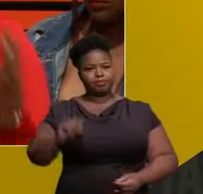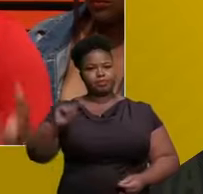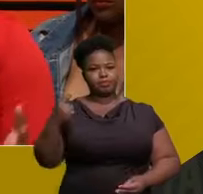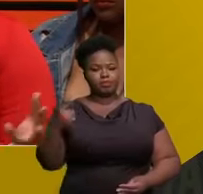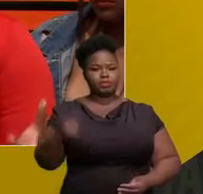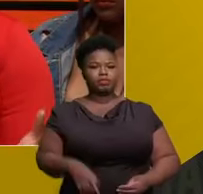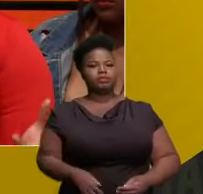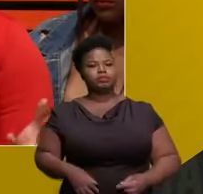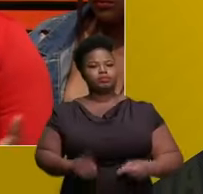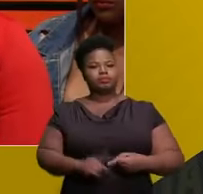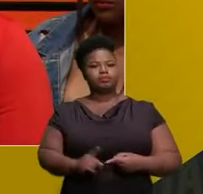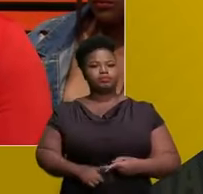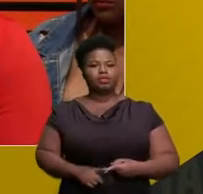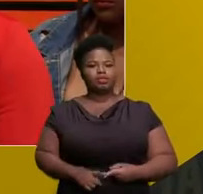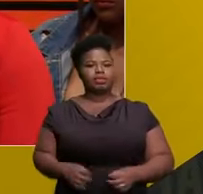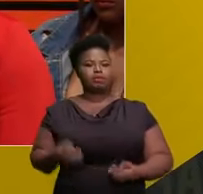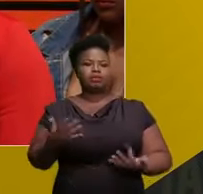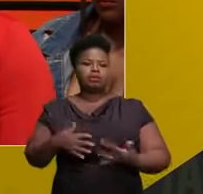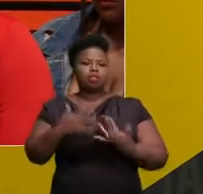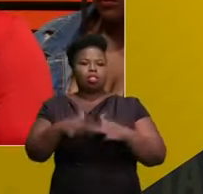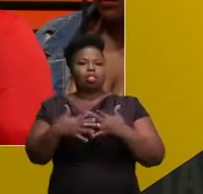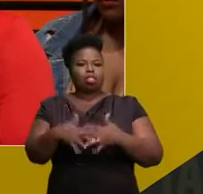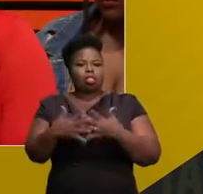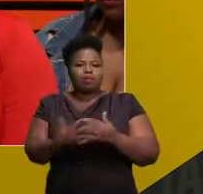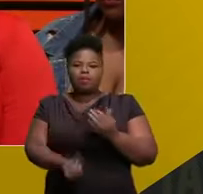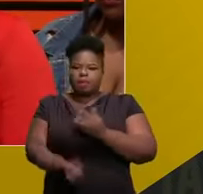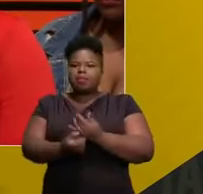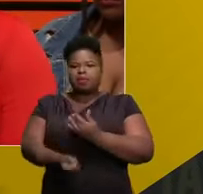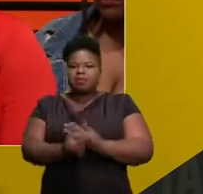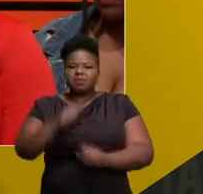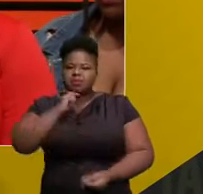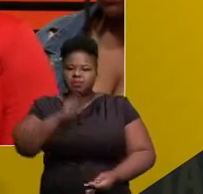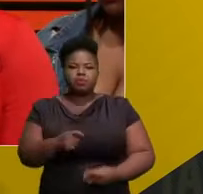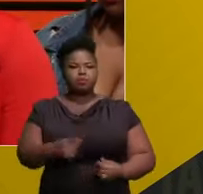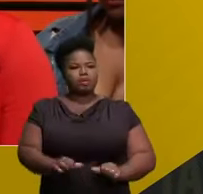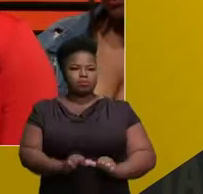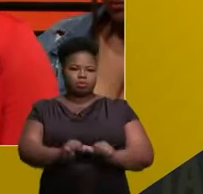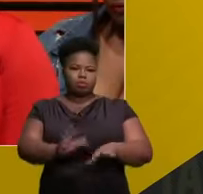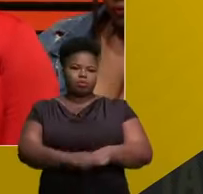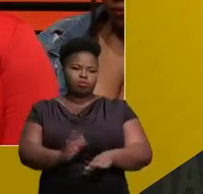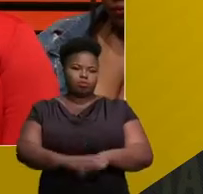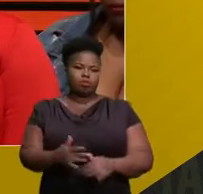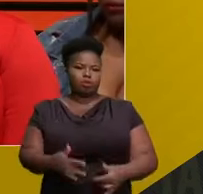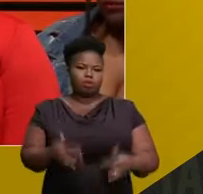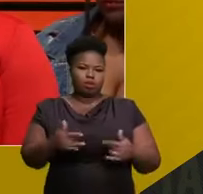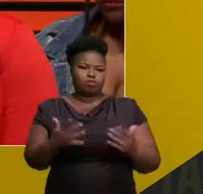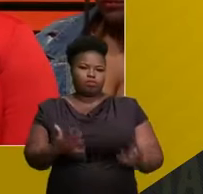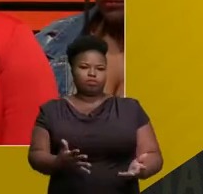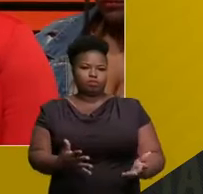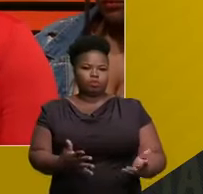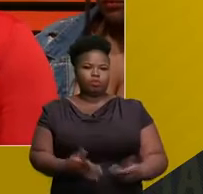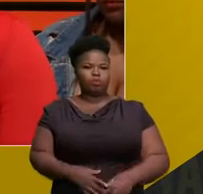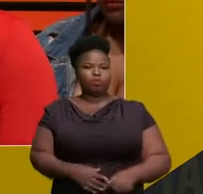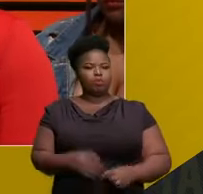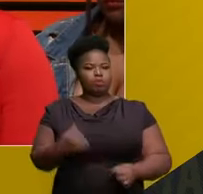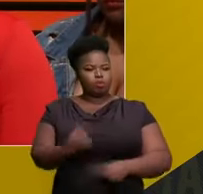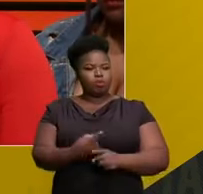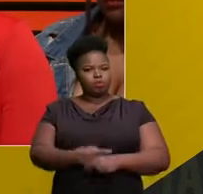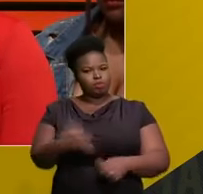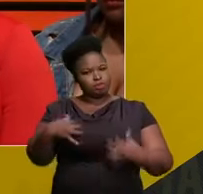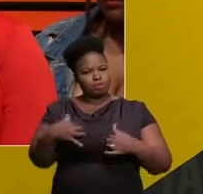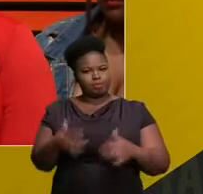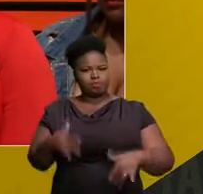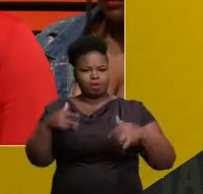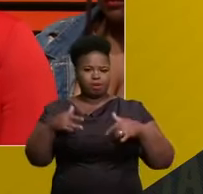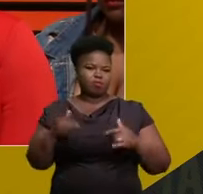chaos exists, but we must keep going. We need to keep moving, keep living, keep looking forward to life and what it has to bring for us.